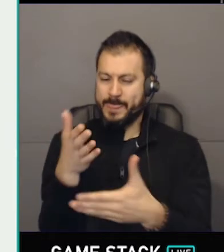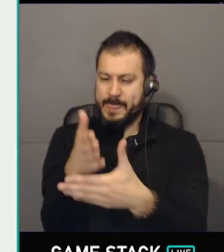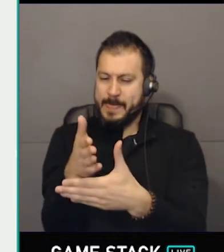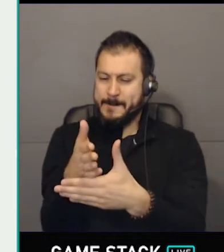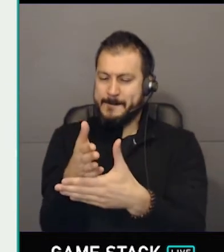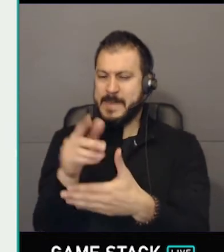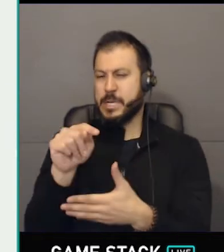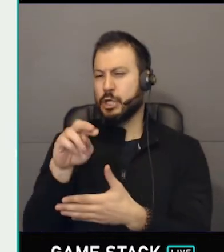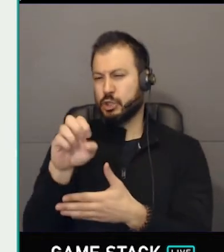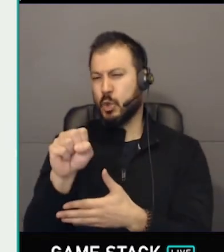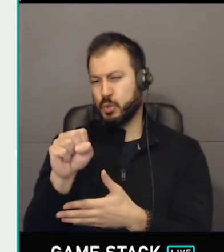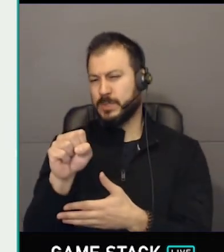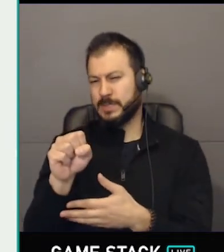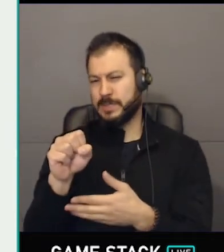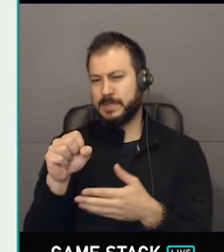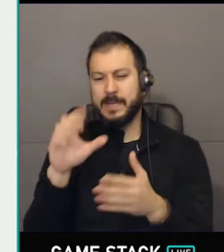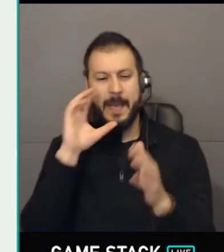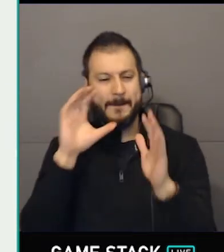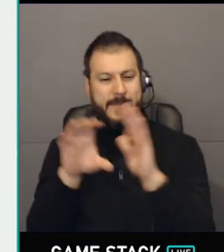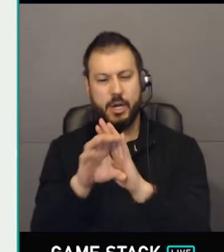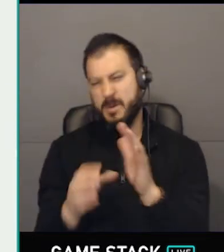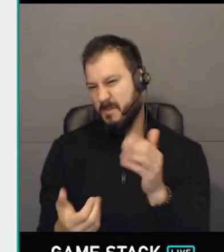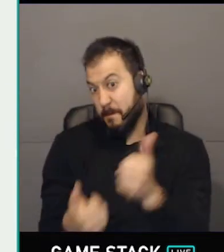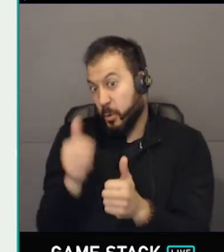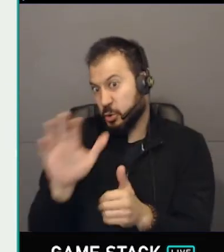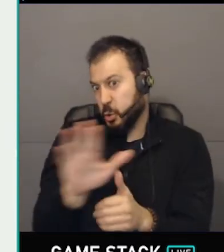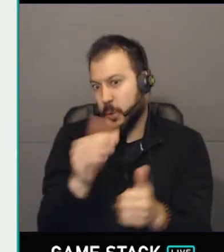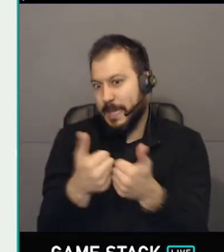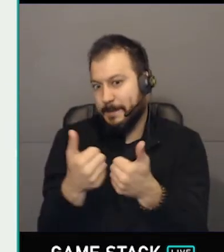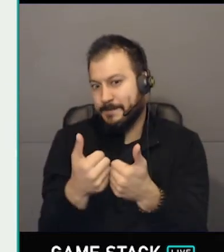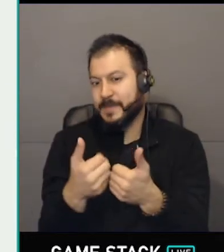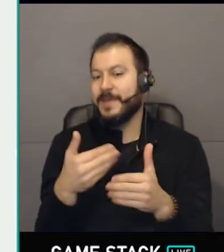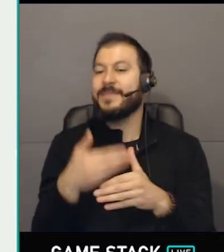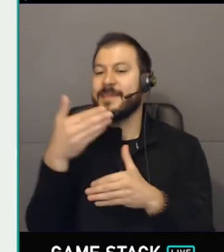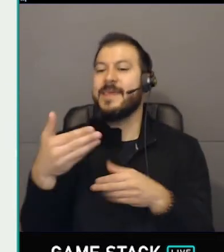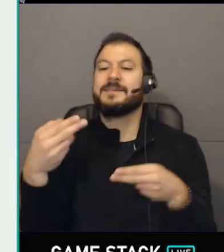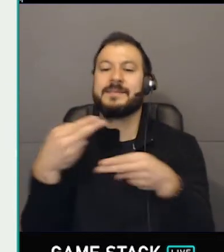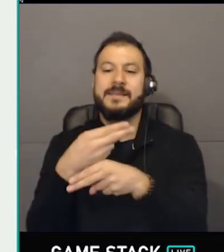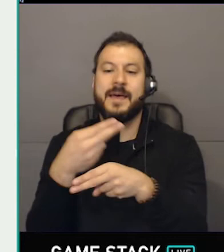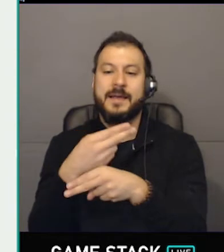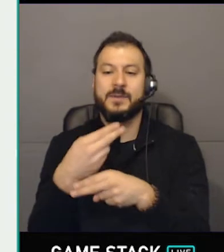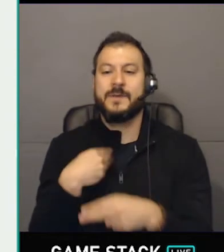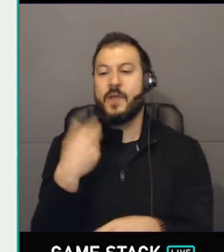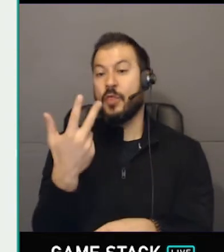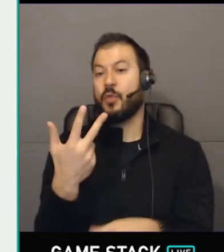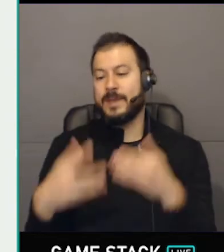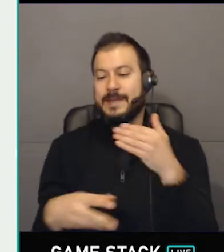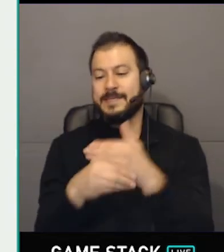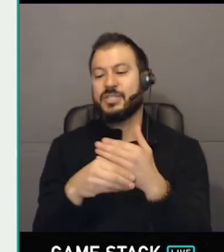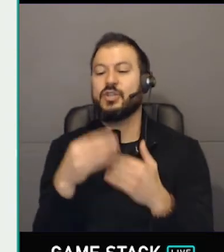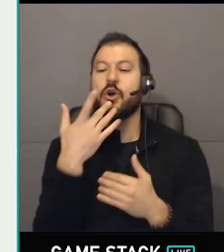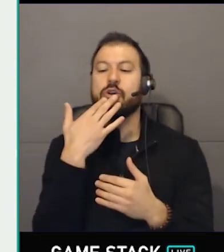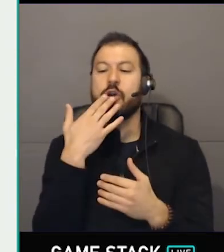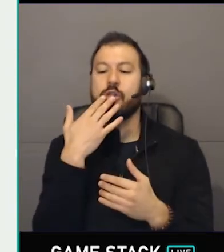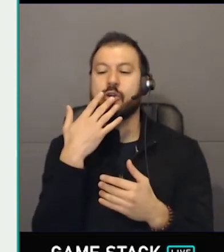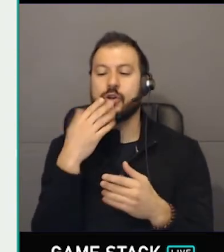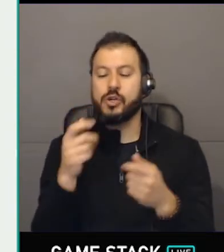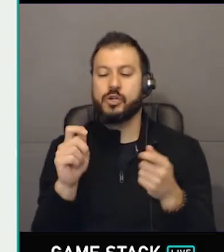the vast majority of your game's content. In the next slides, we'll cover 3 additional color controls that you should implement.